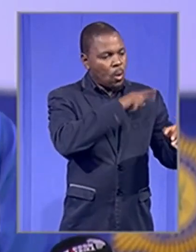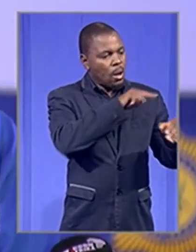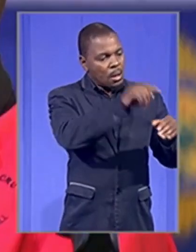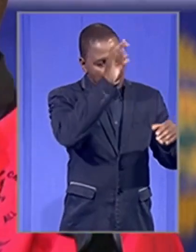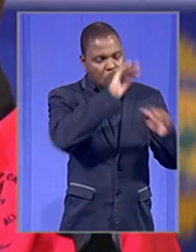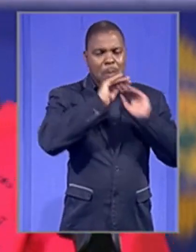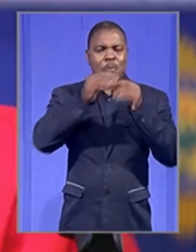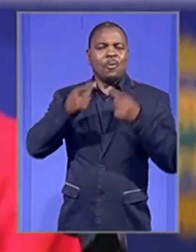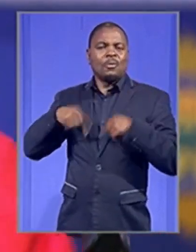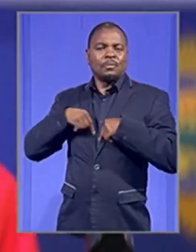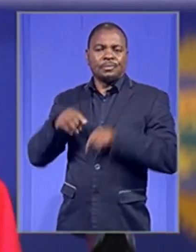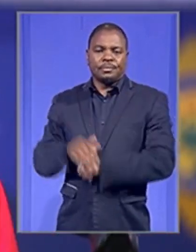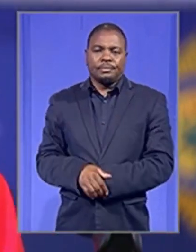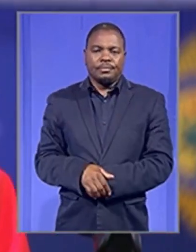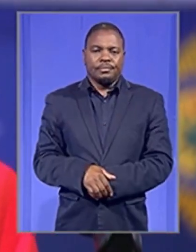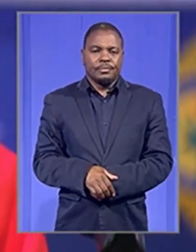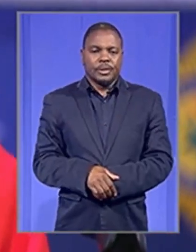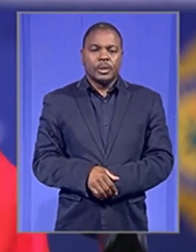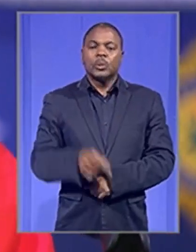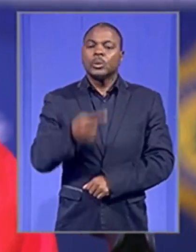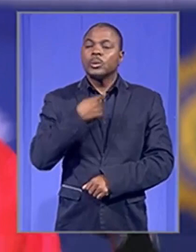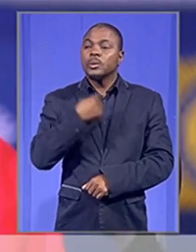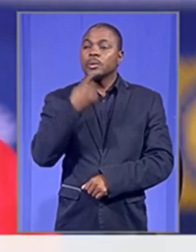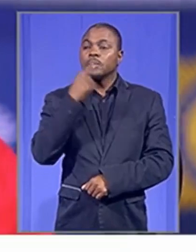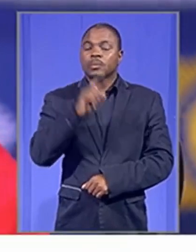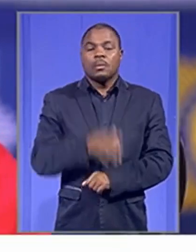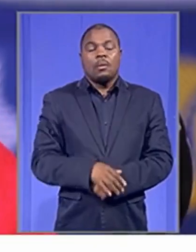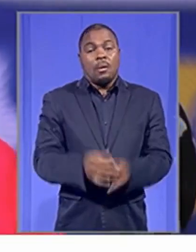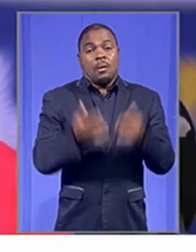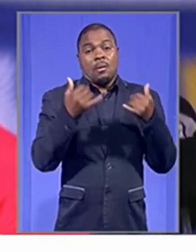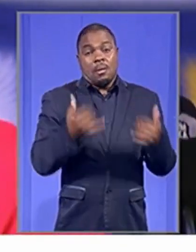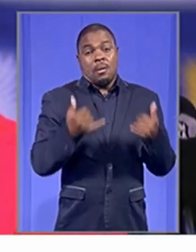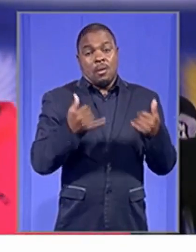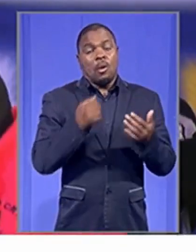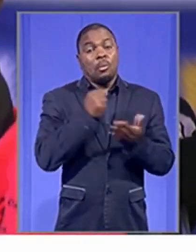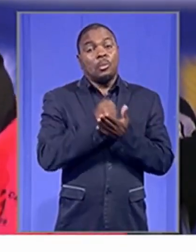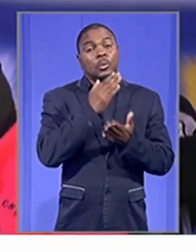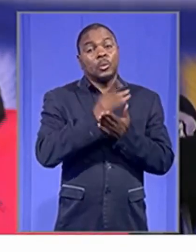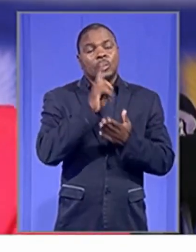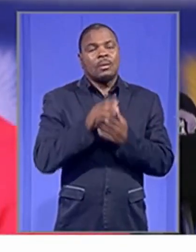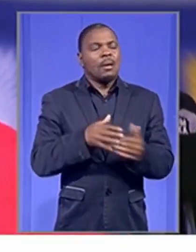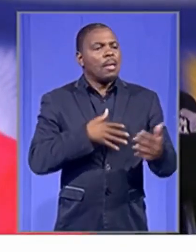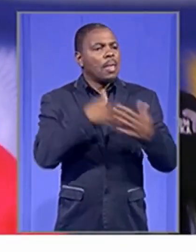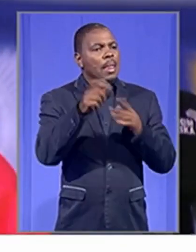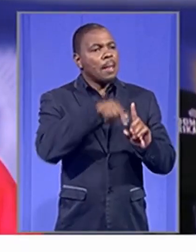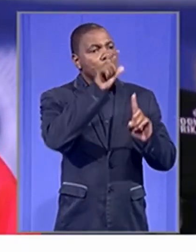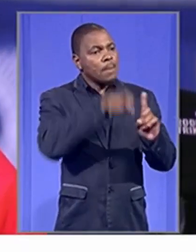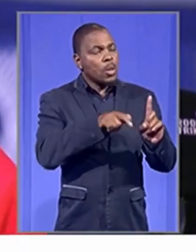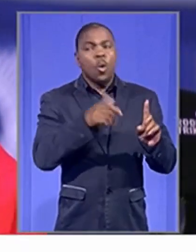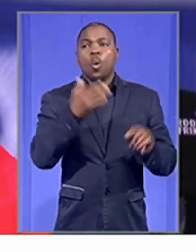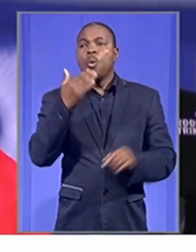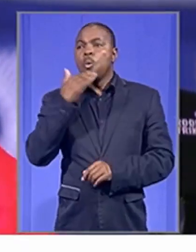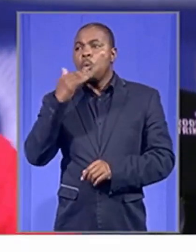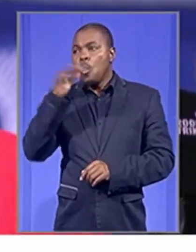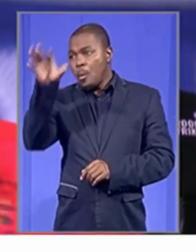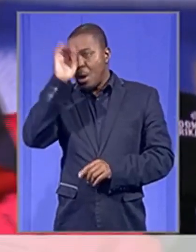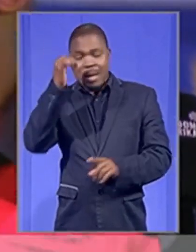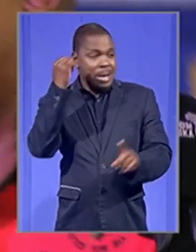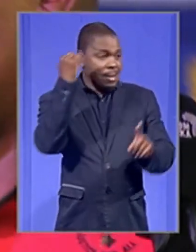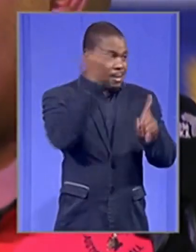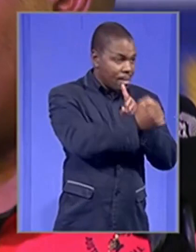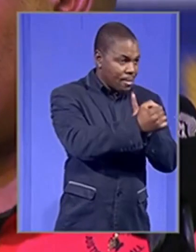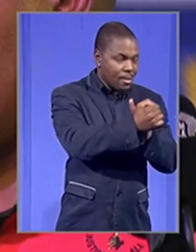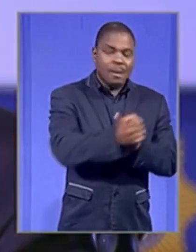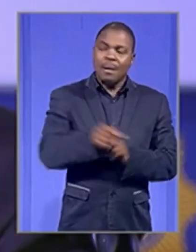protectors. We said, now let's make sure that any person who kills a police, that should be treated